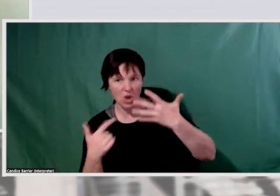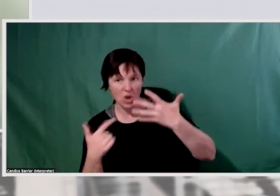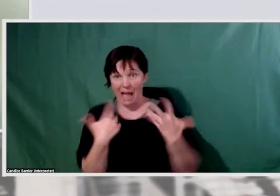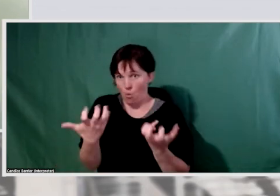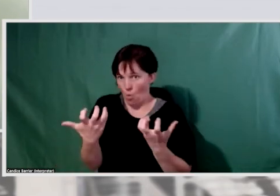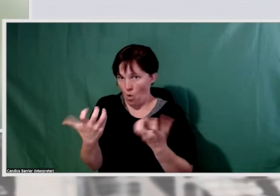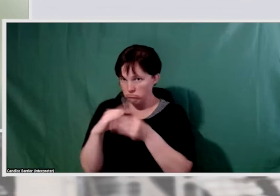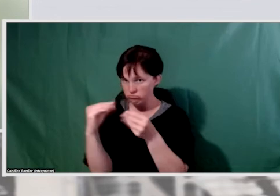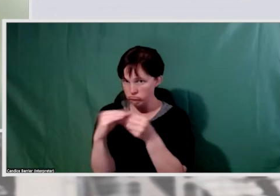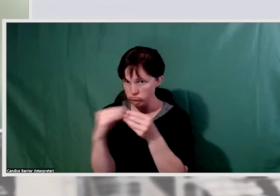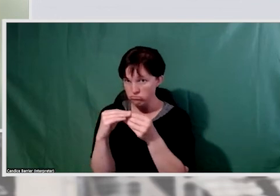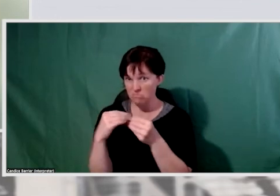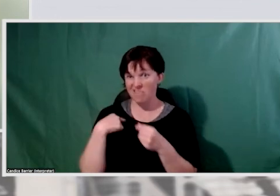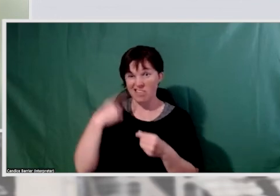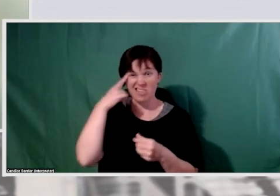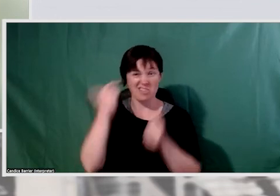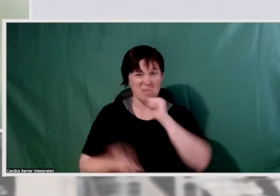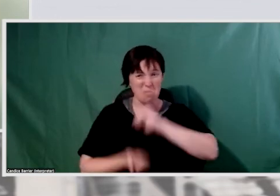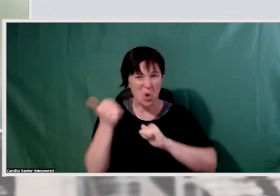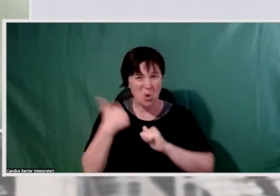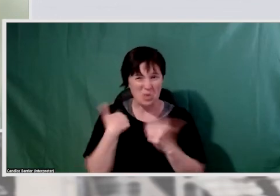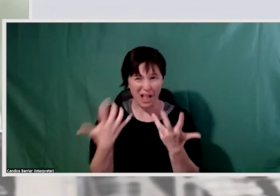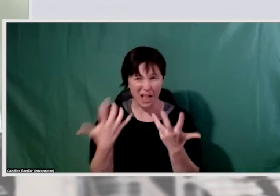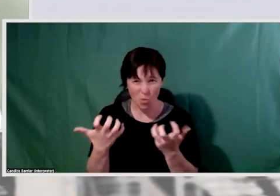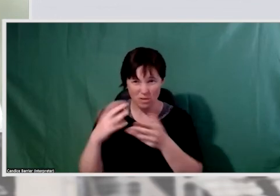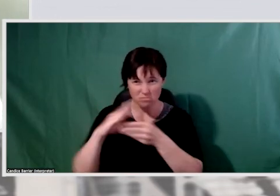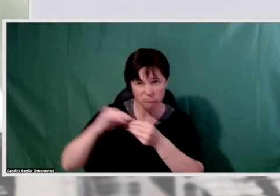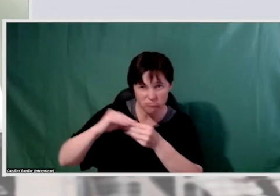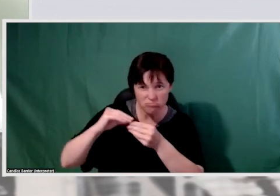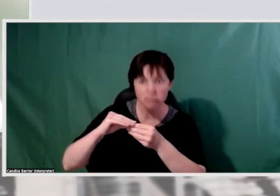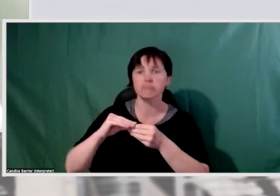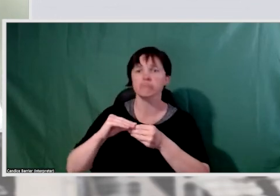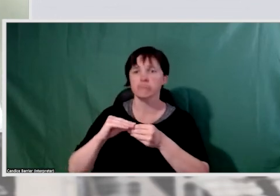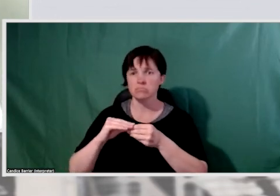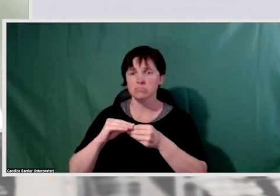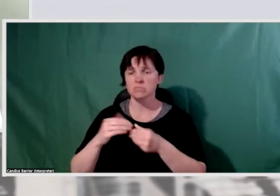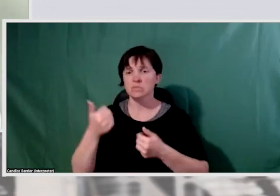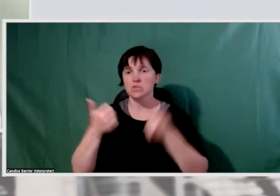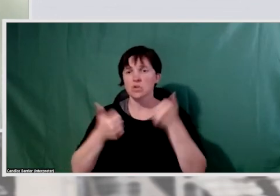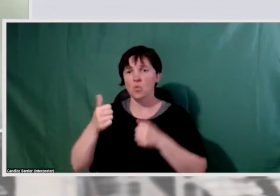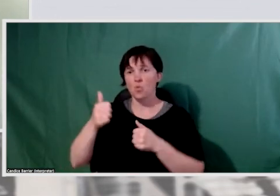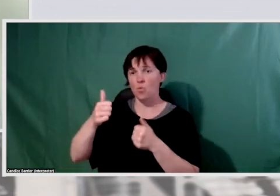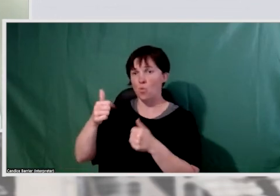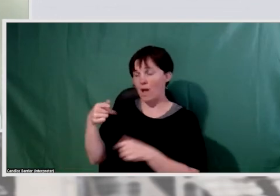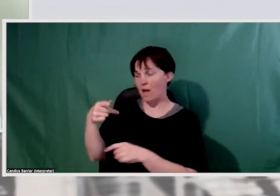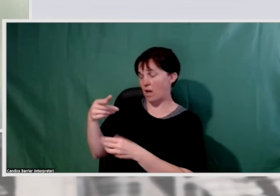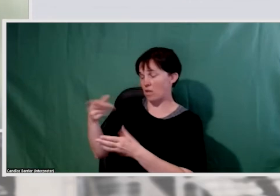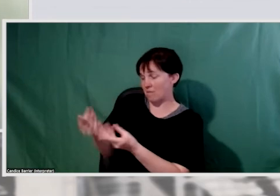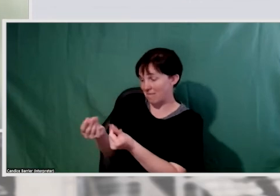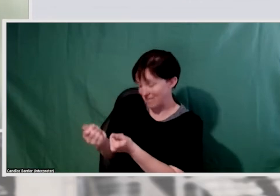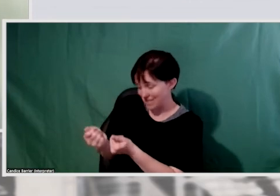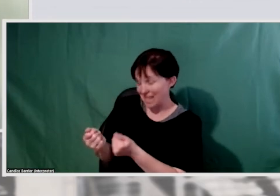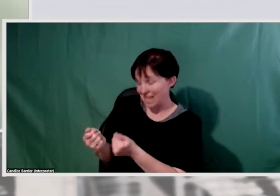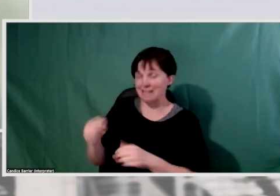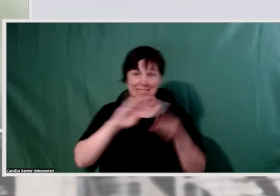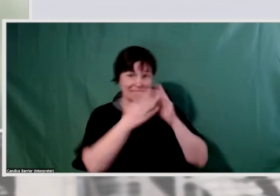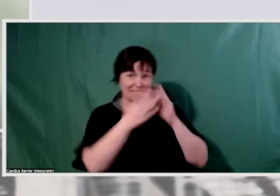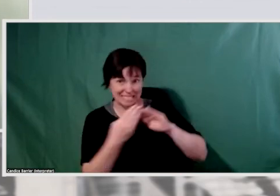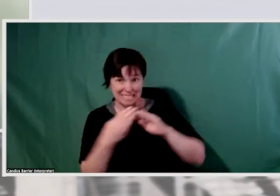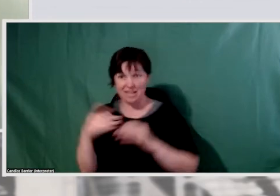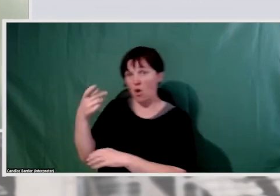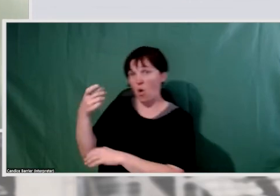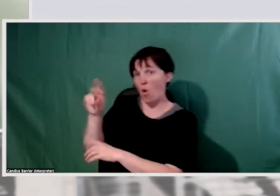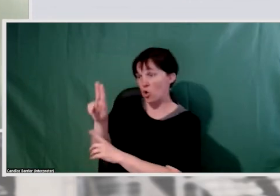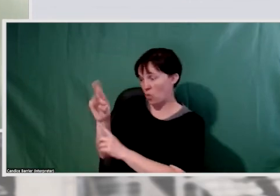I most wanted to point out was that whether a parcel is city-owned or URA-owned, it's still under public